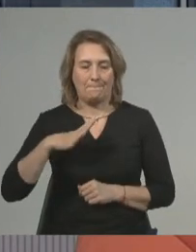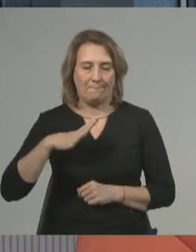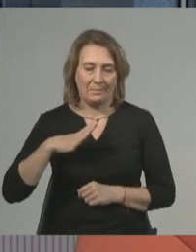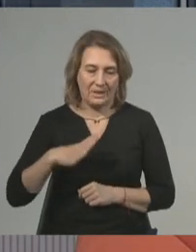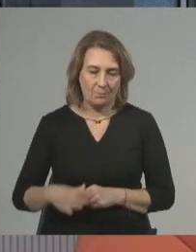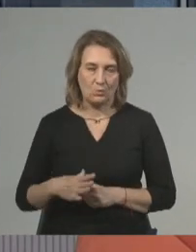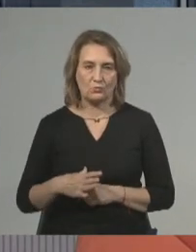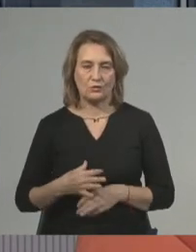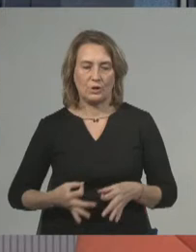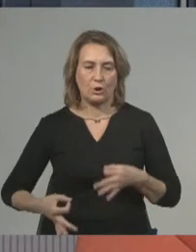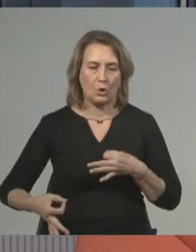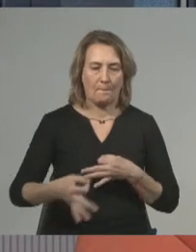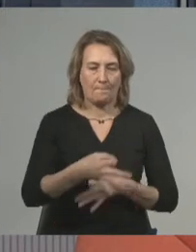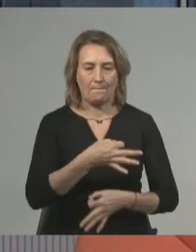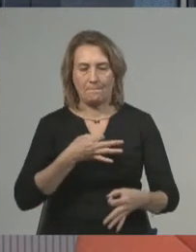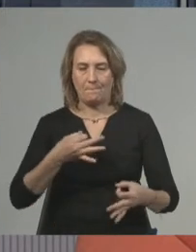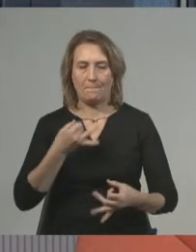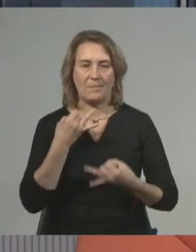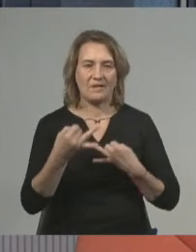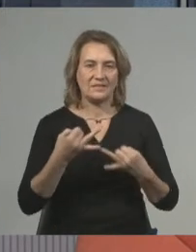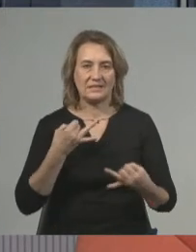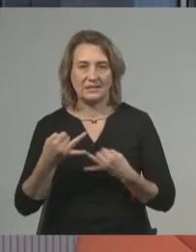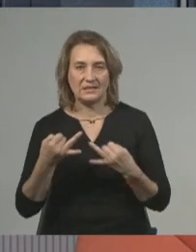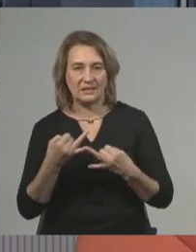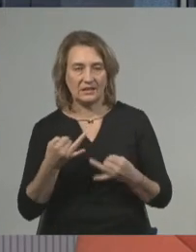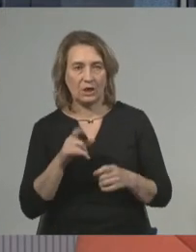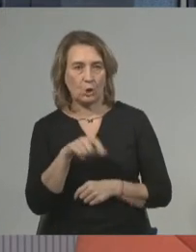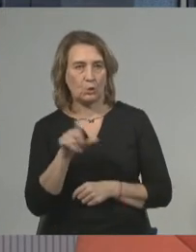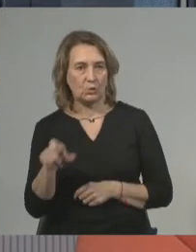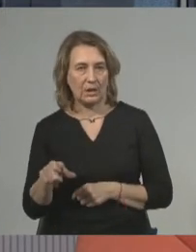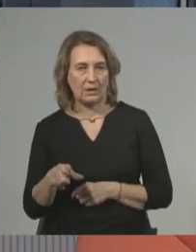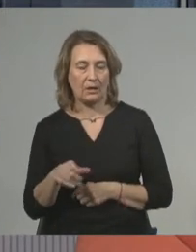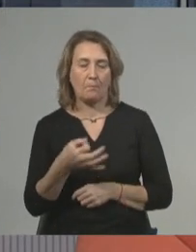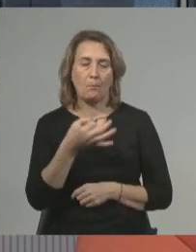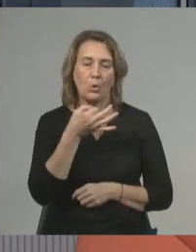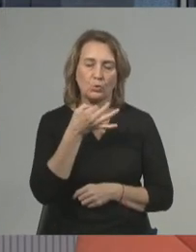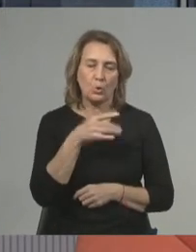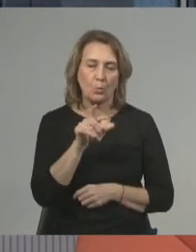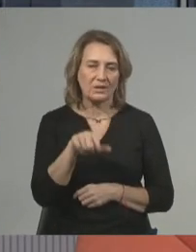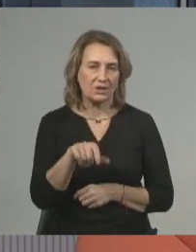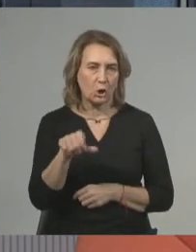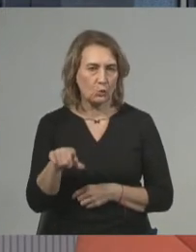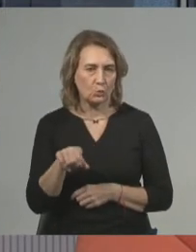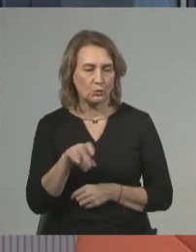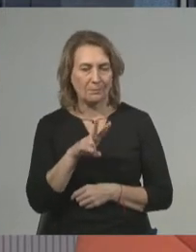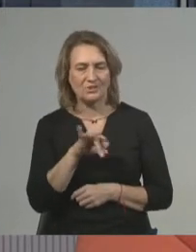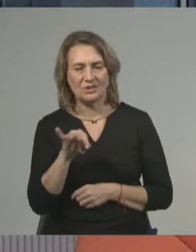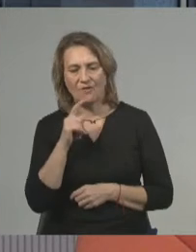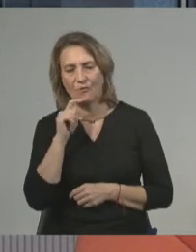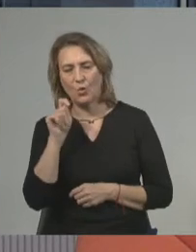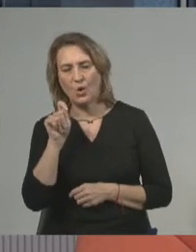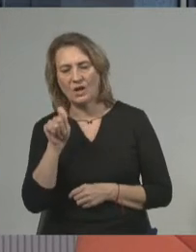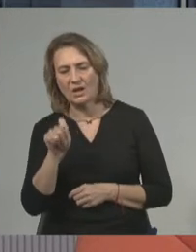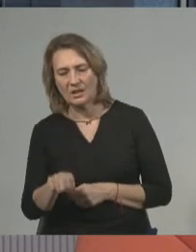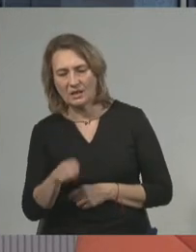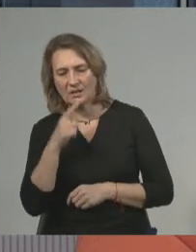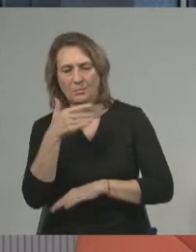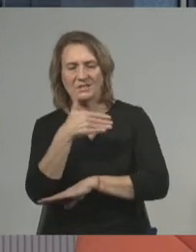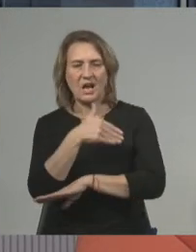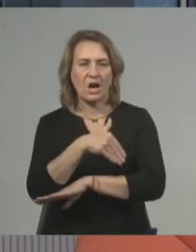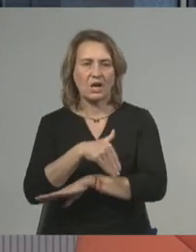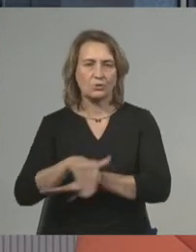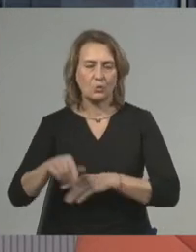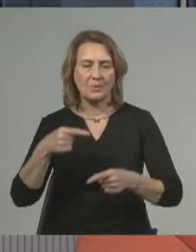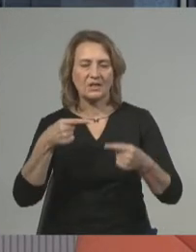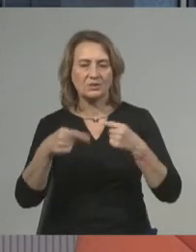something i'm going to keep doing and i think that there are more and more people both within ukraine and abroad but also in other countries concerning their own